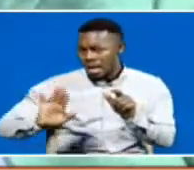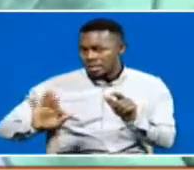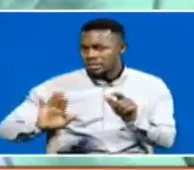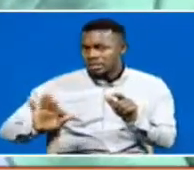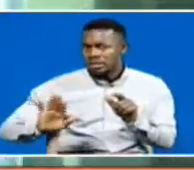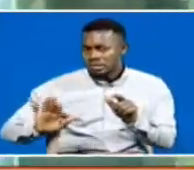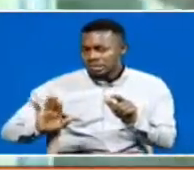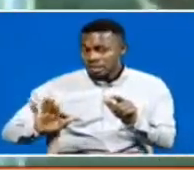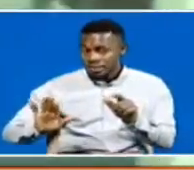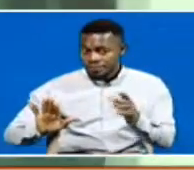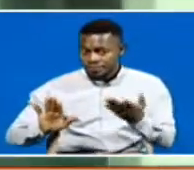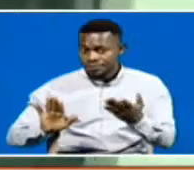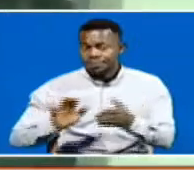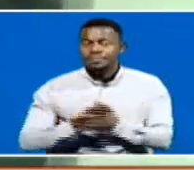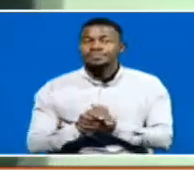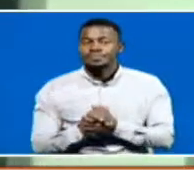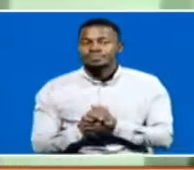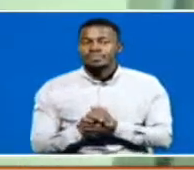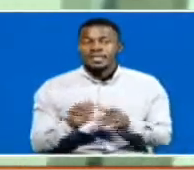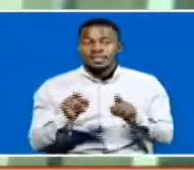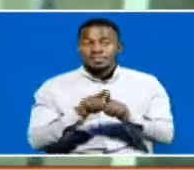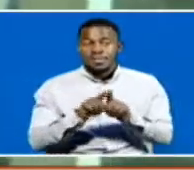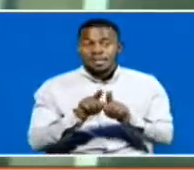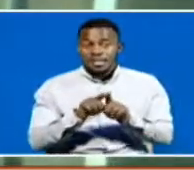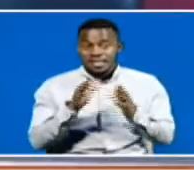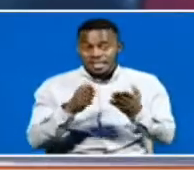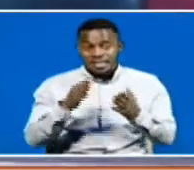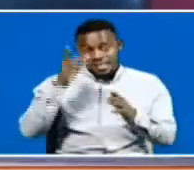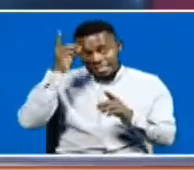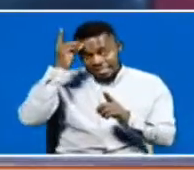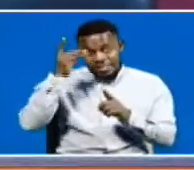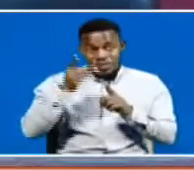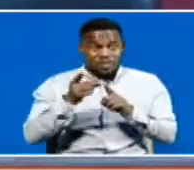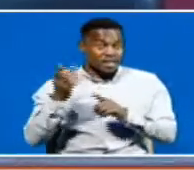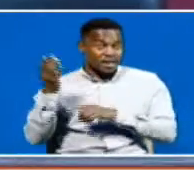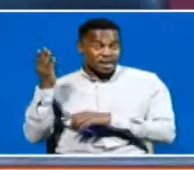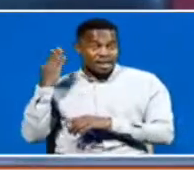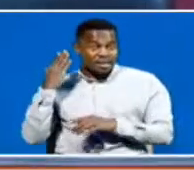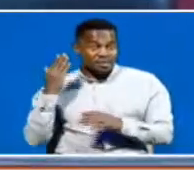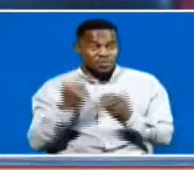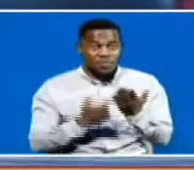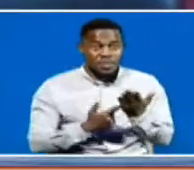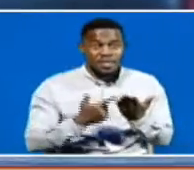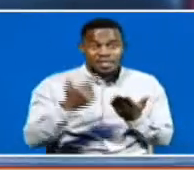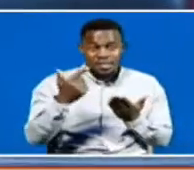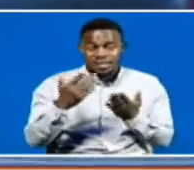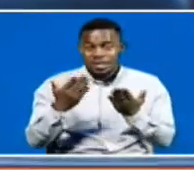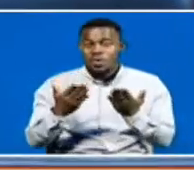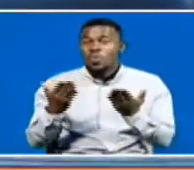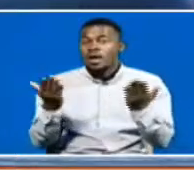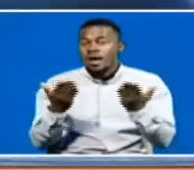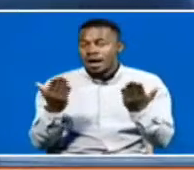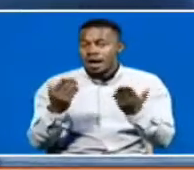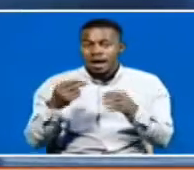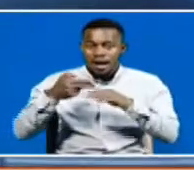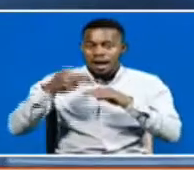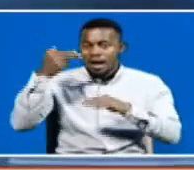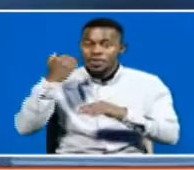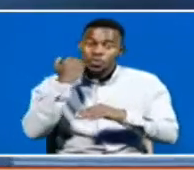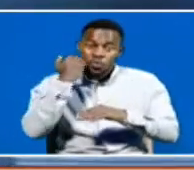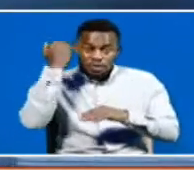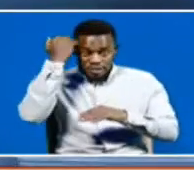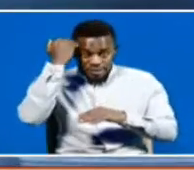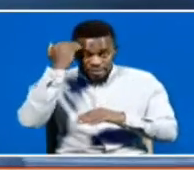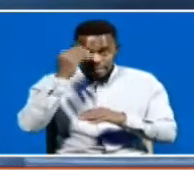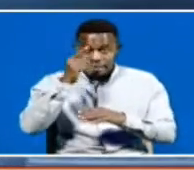for Aror. Akitoa uamuzi wake wiki iliyopita, hakimu katika mahakama ya Milimani Eunice Nyoto alisema Rotich